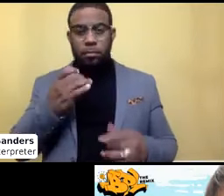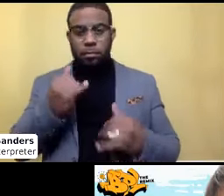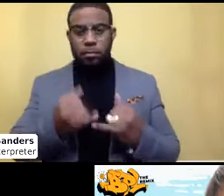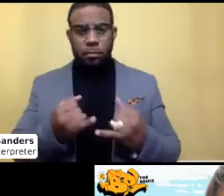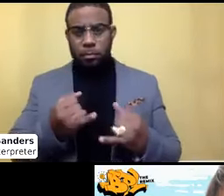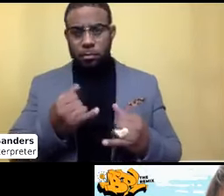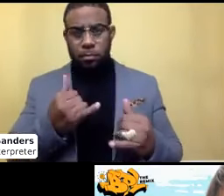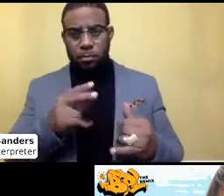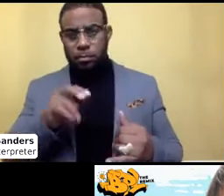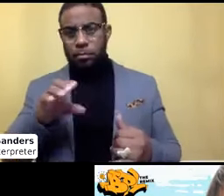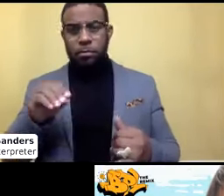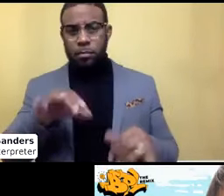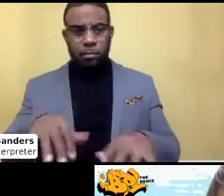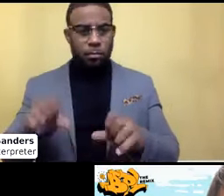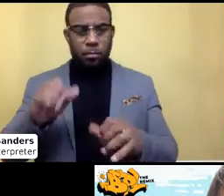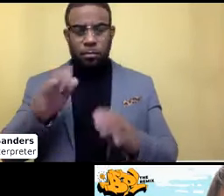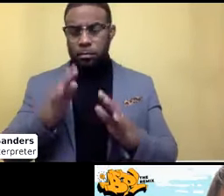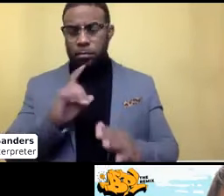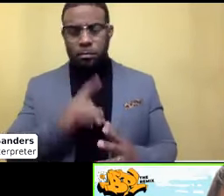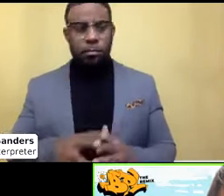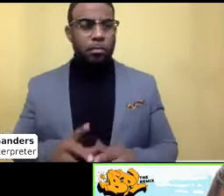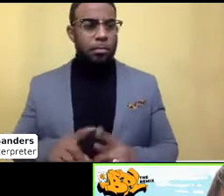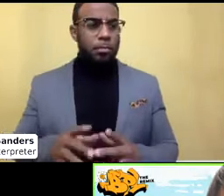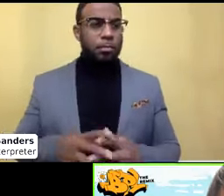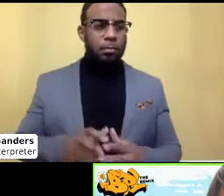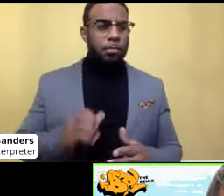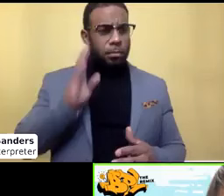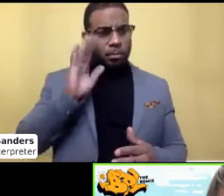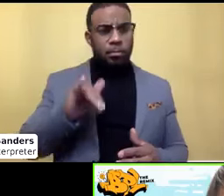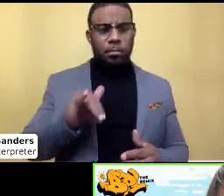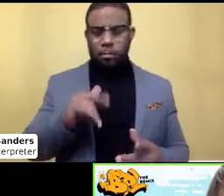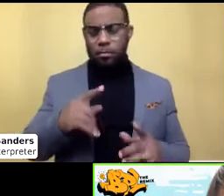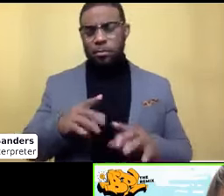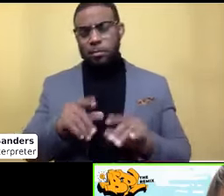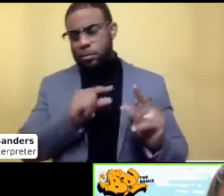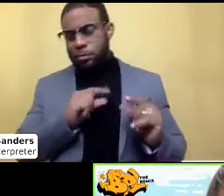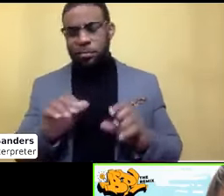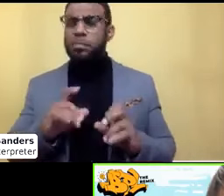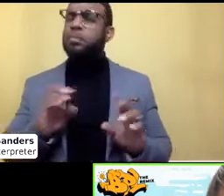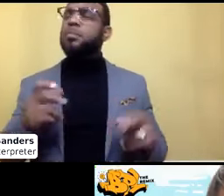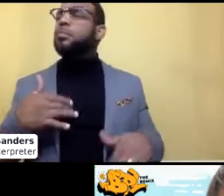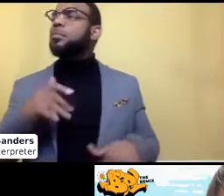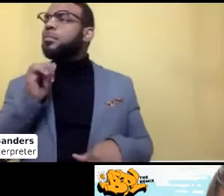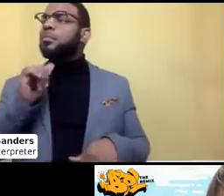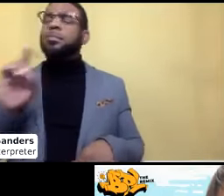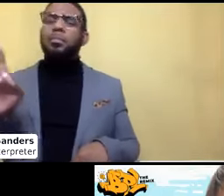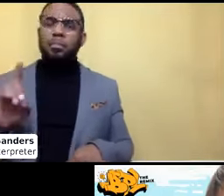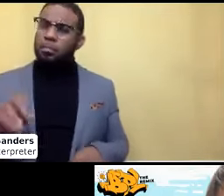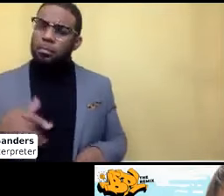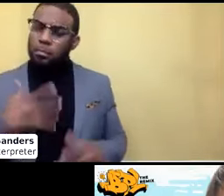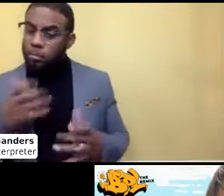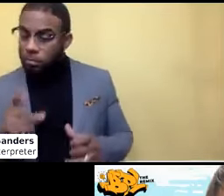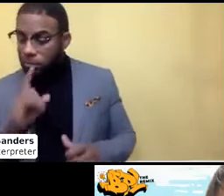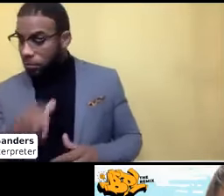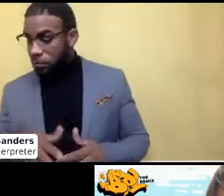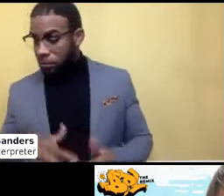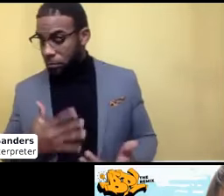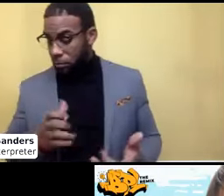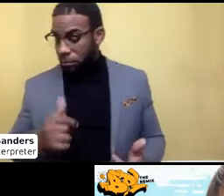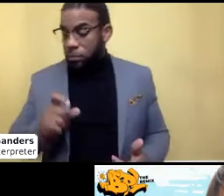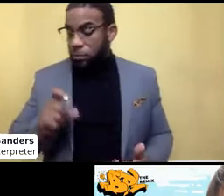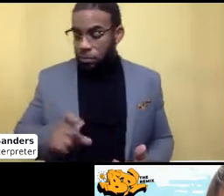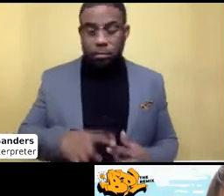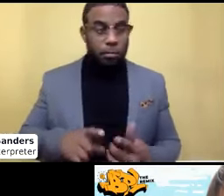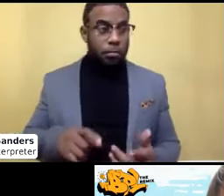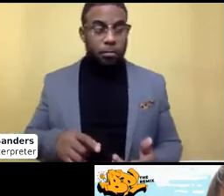the neo-colonial tunnel would be. But, and I know that's controversial. People say, well, it's just undemocratic. Well, no, we don't want to be there. We don't want to have to,